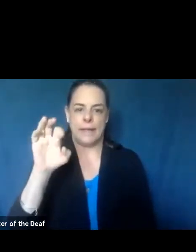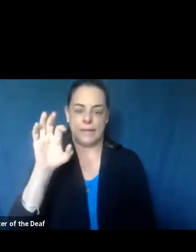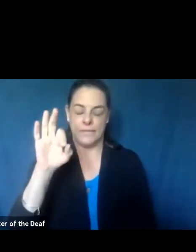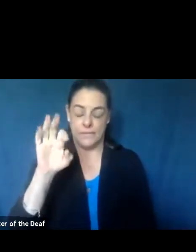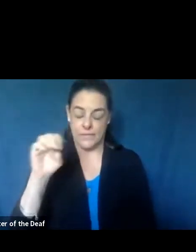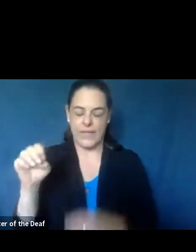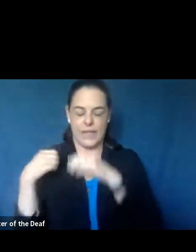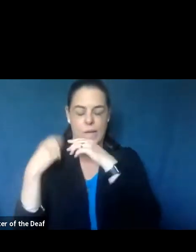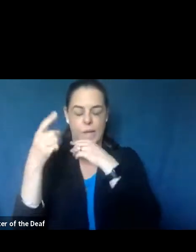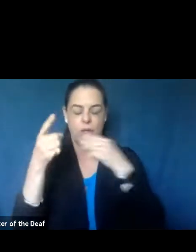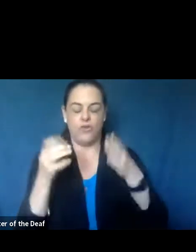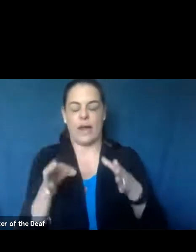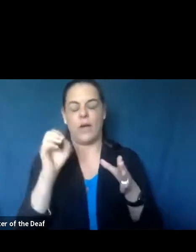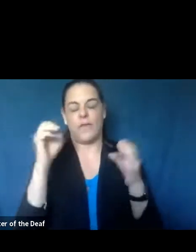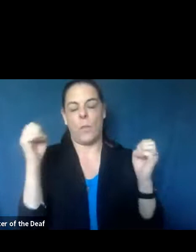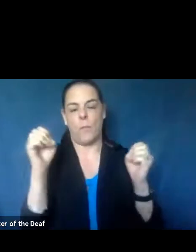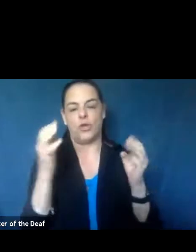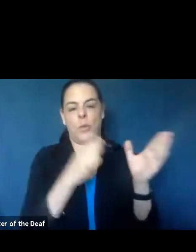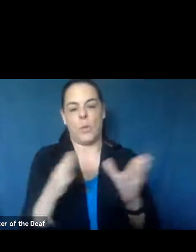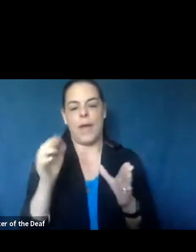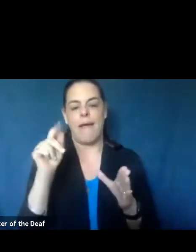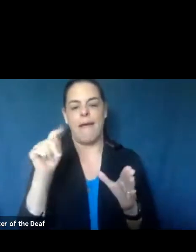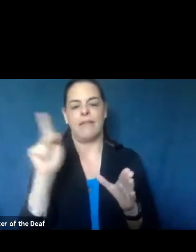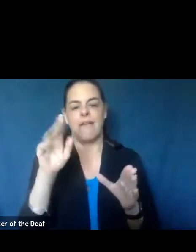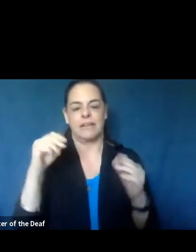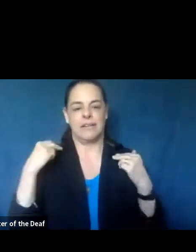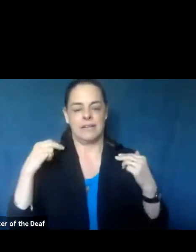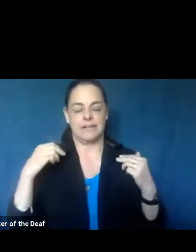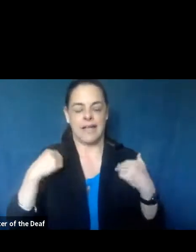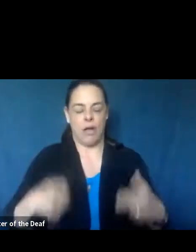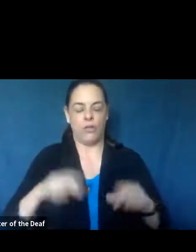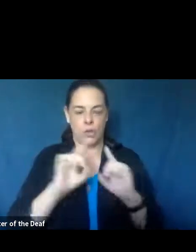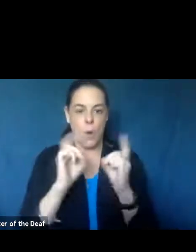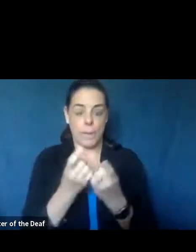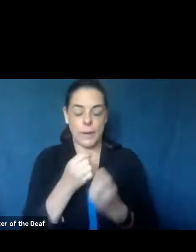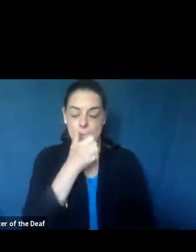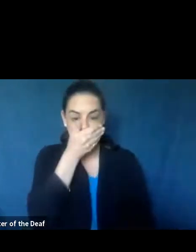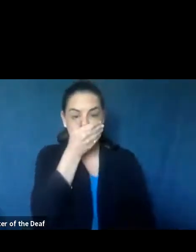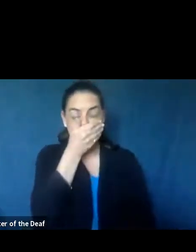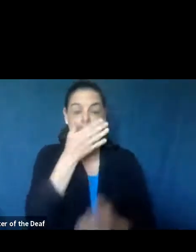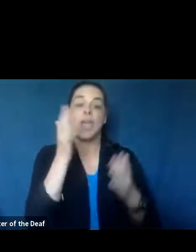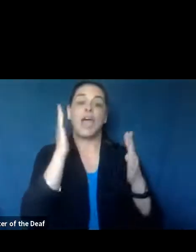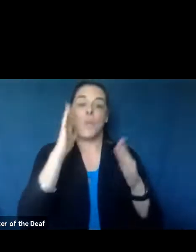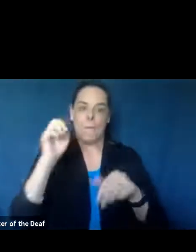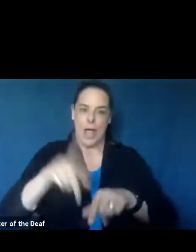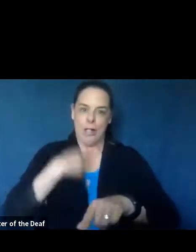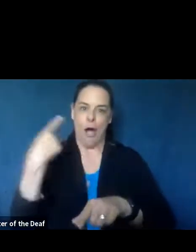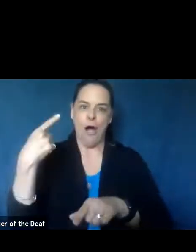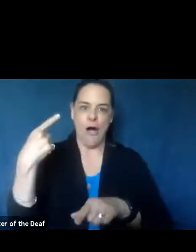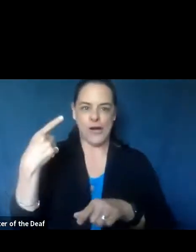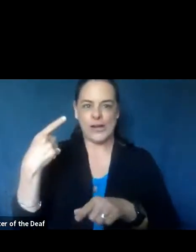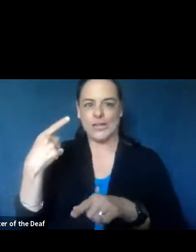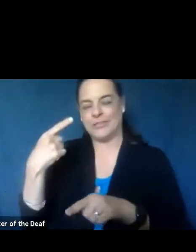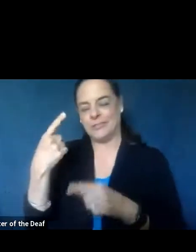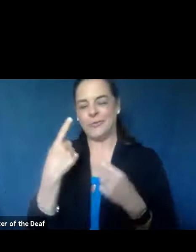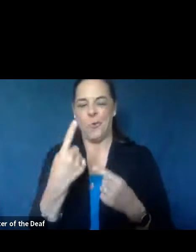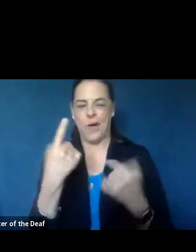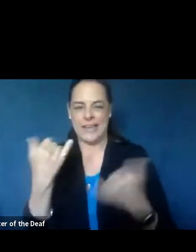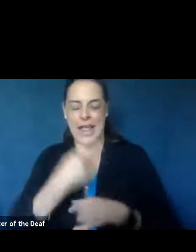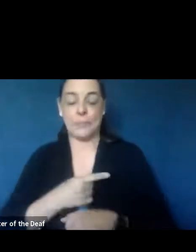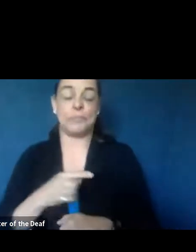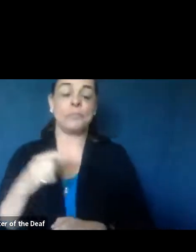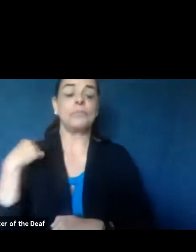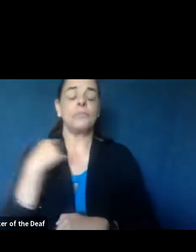Disease and Emergency Preparedness at the Knox County Health Department. This one's going to be a long one, folks. Our moment